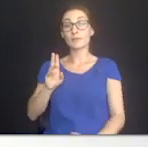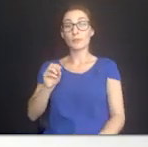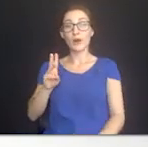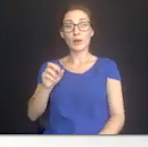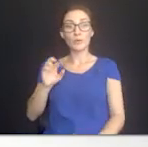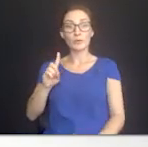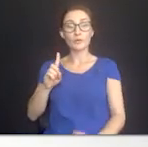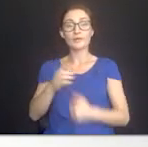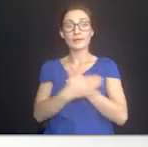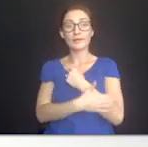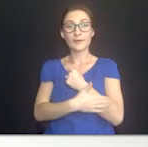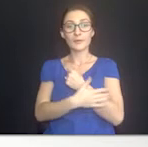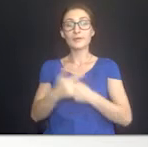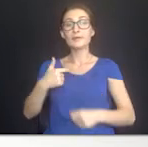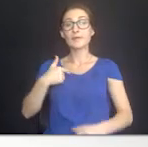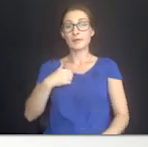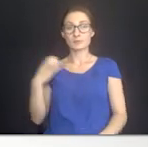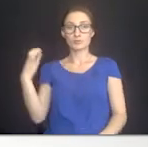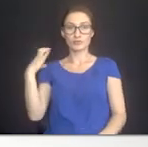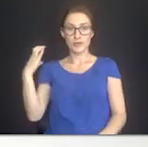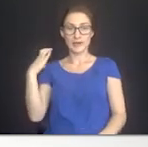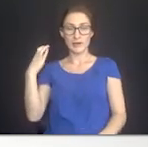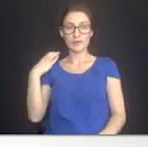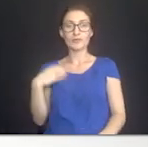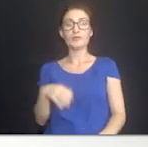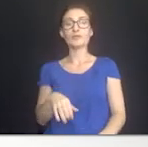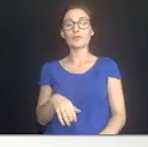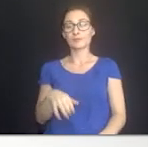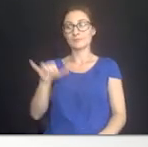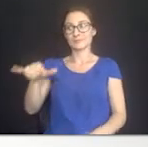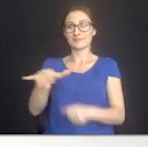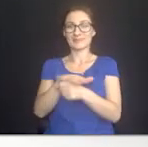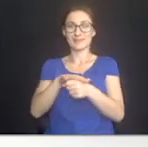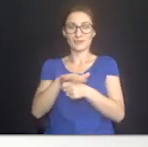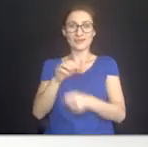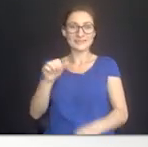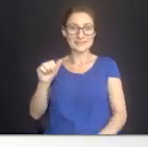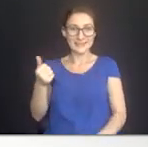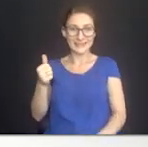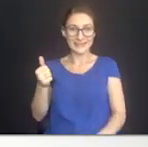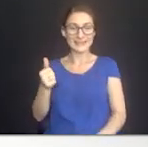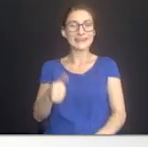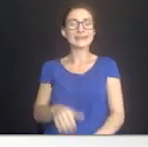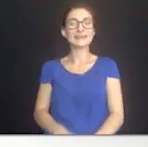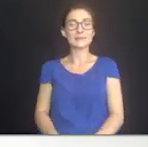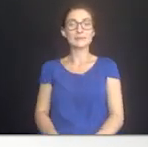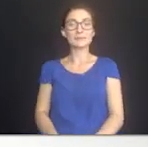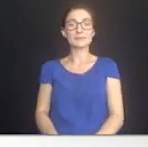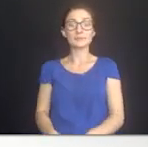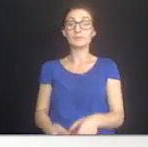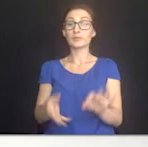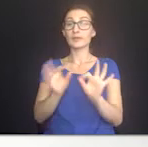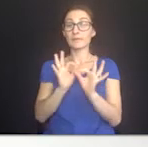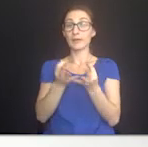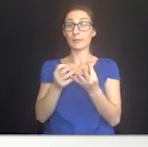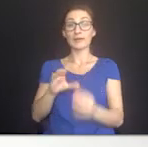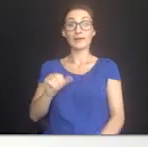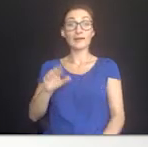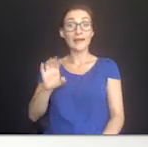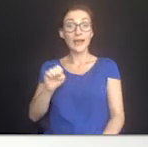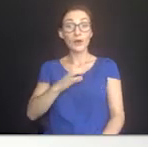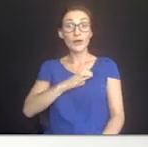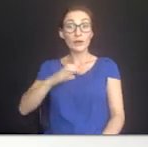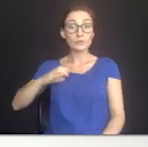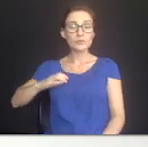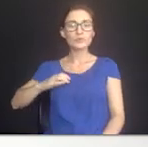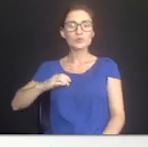Broward County, and I am the chair. It's also known as Area 10. So, the Family